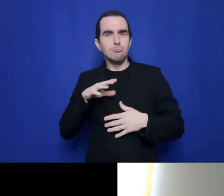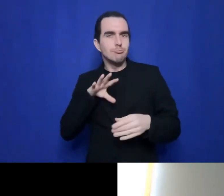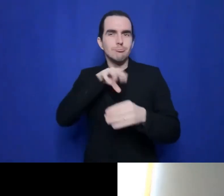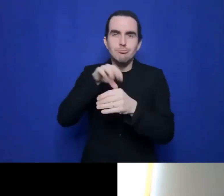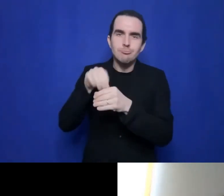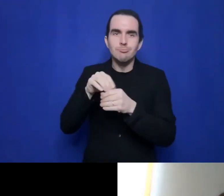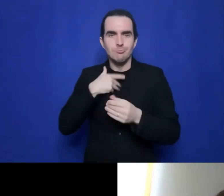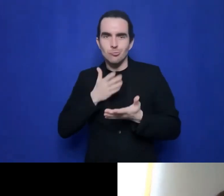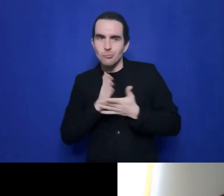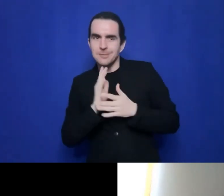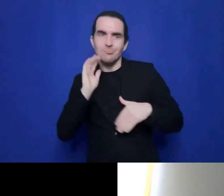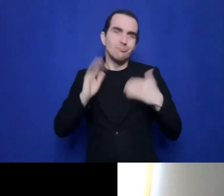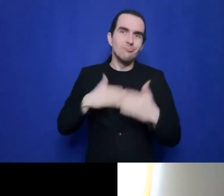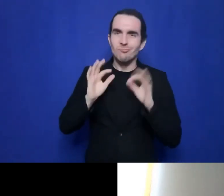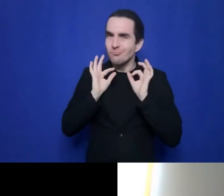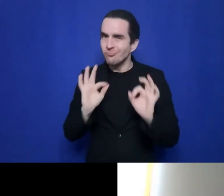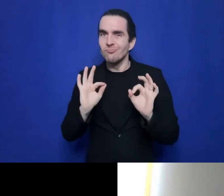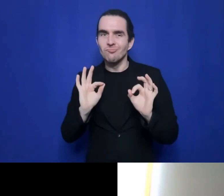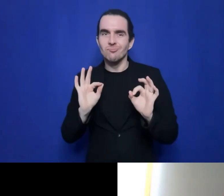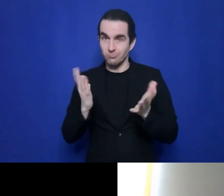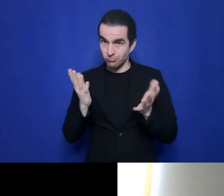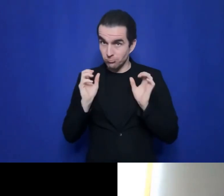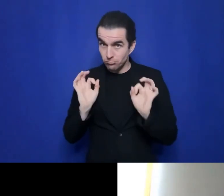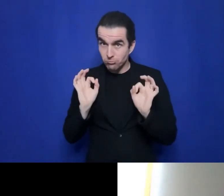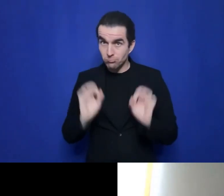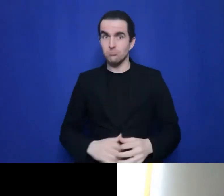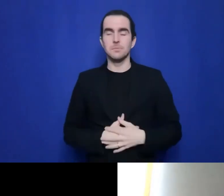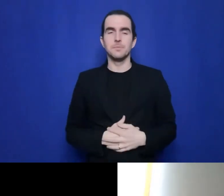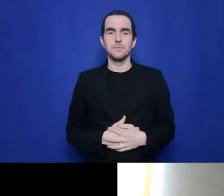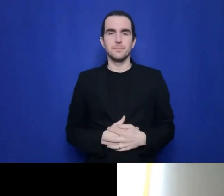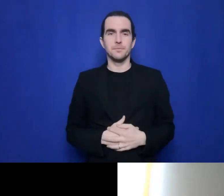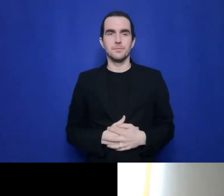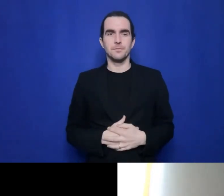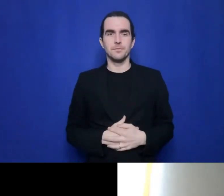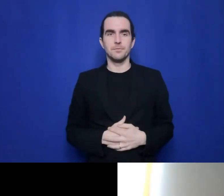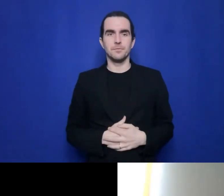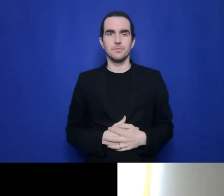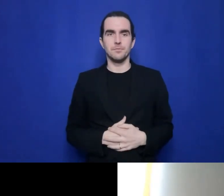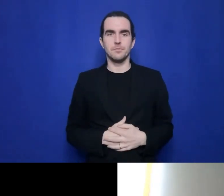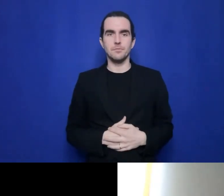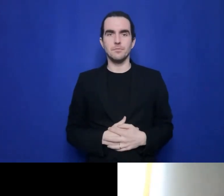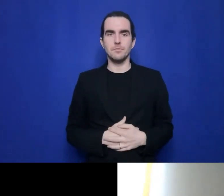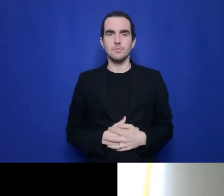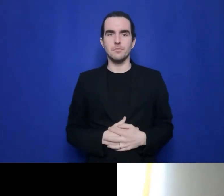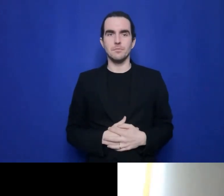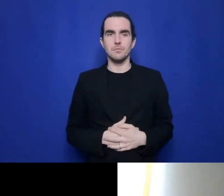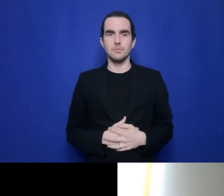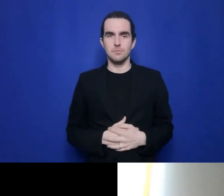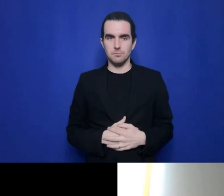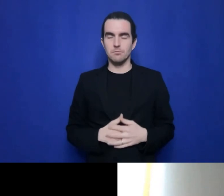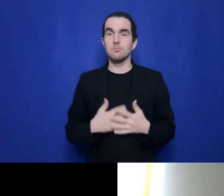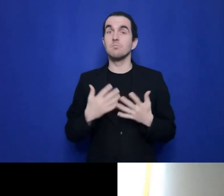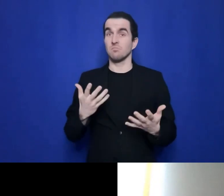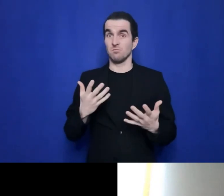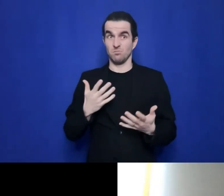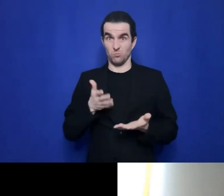And the right to leisure and to enjoy our free time is very important. Not only education, not only